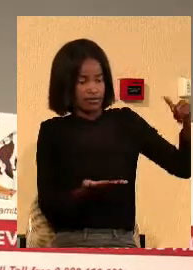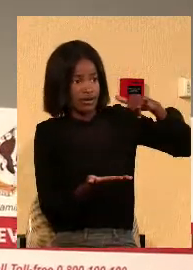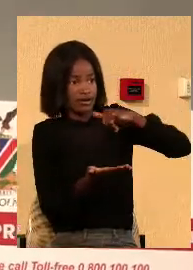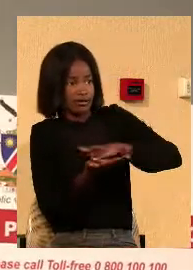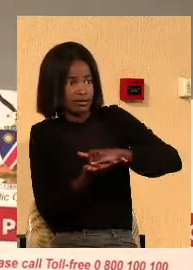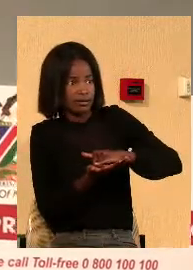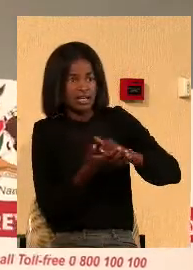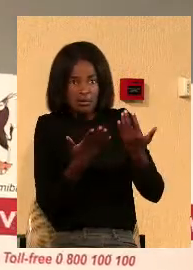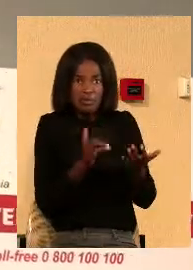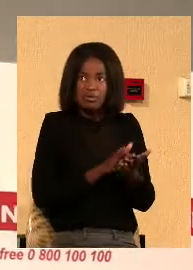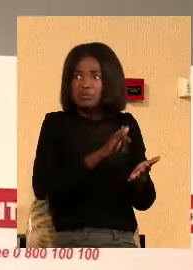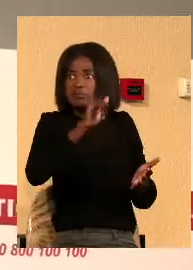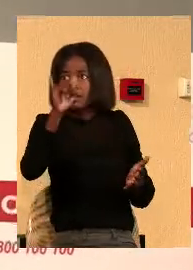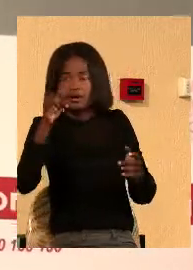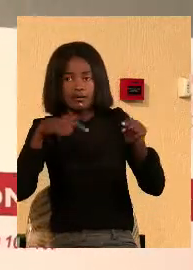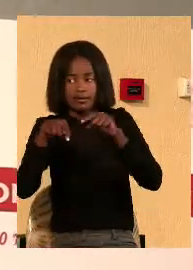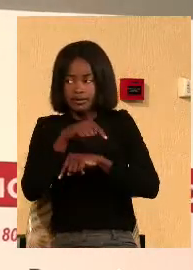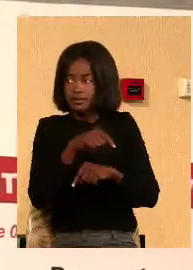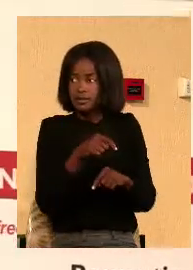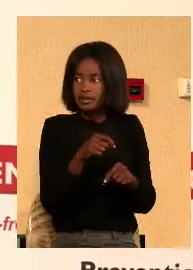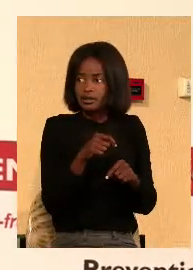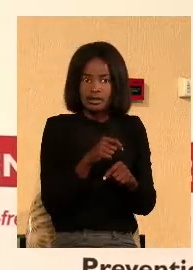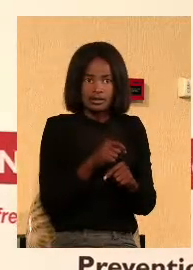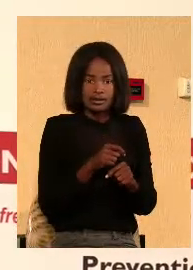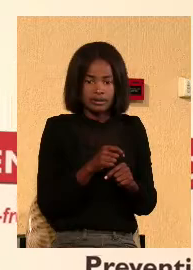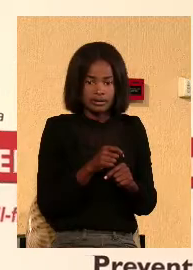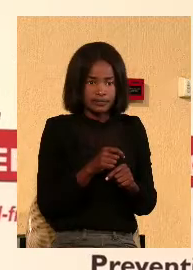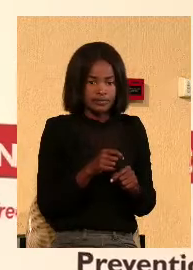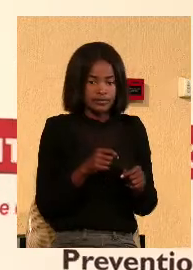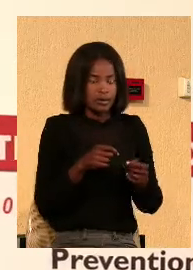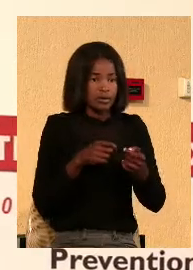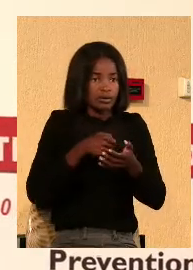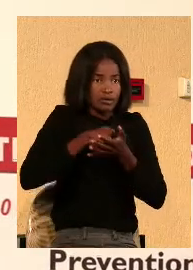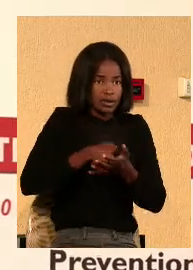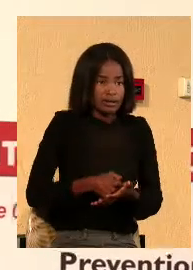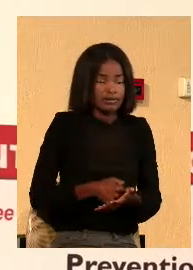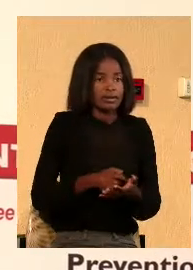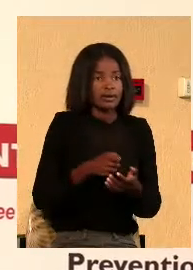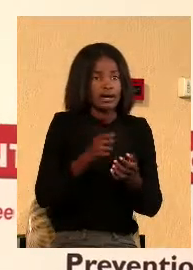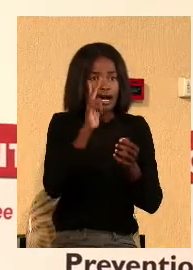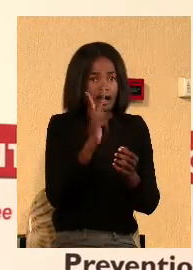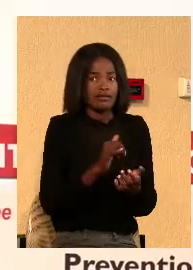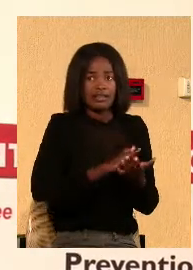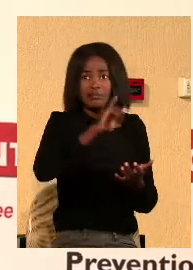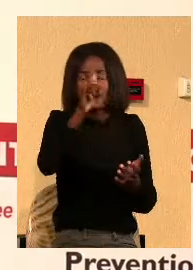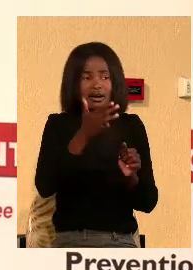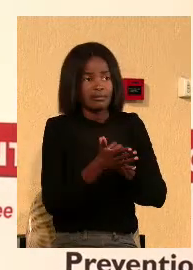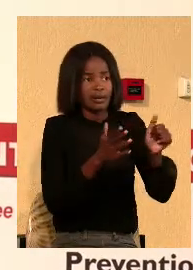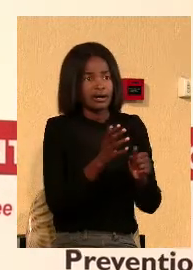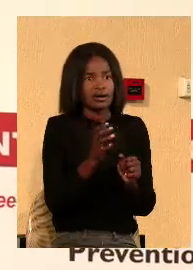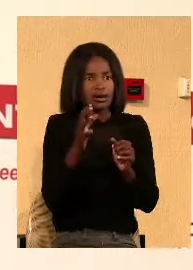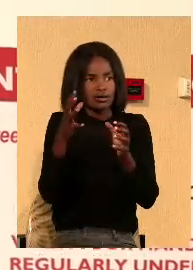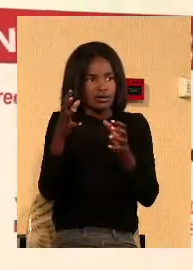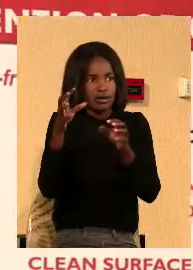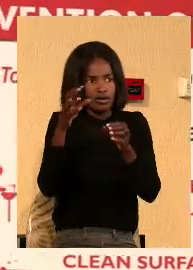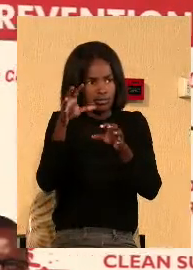tried to trace those people who were in contact with these imported cases. We captured as many of them and put them in isolation,